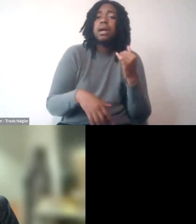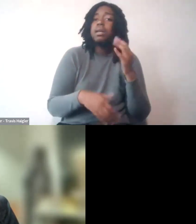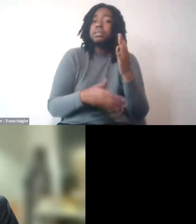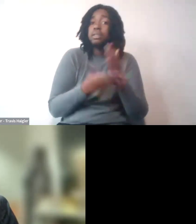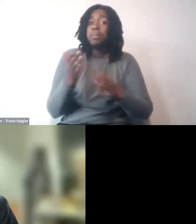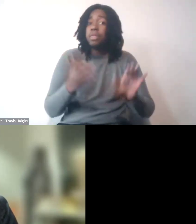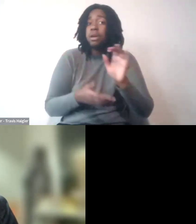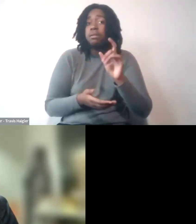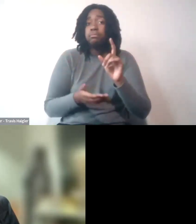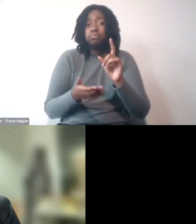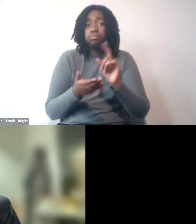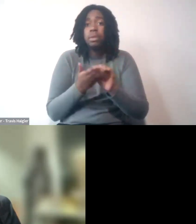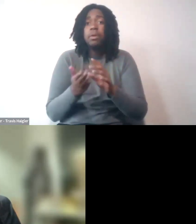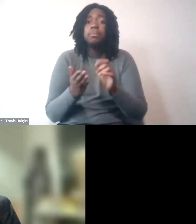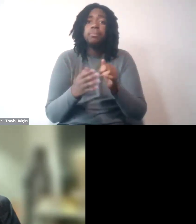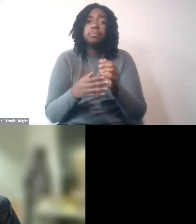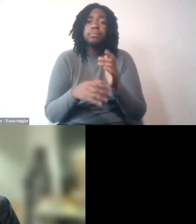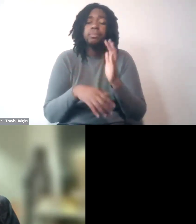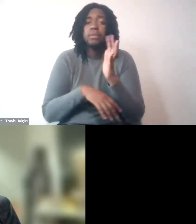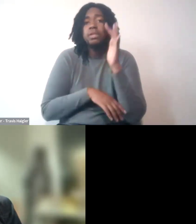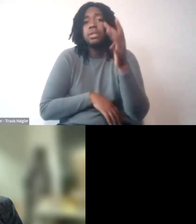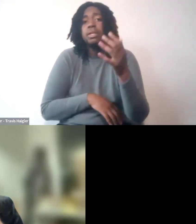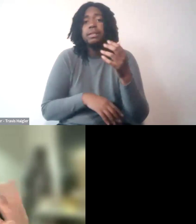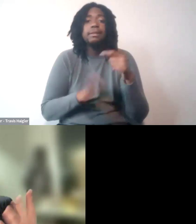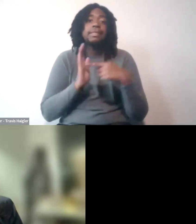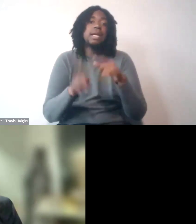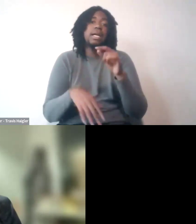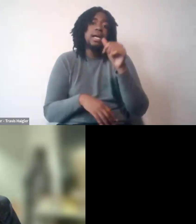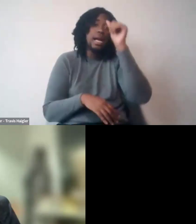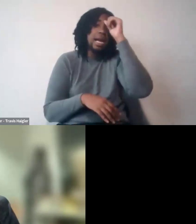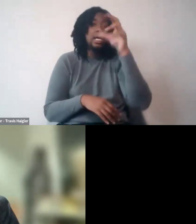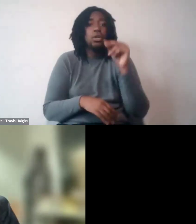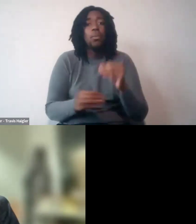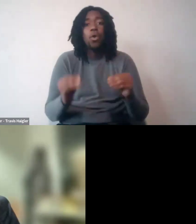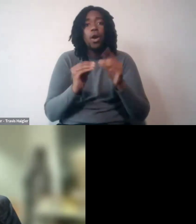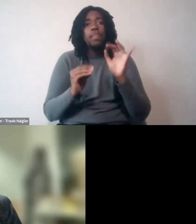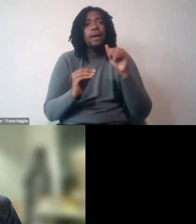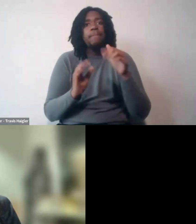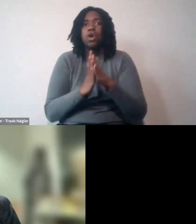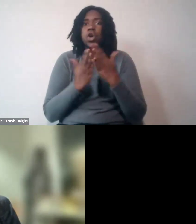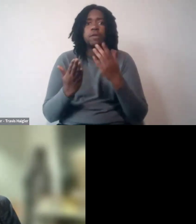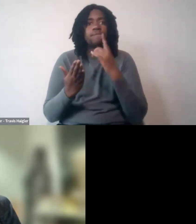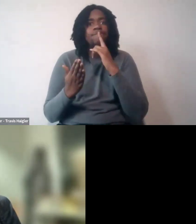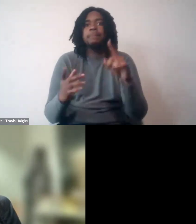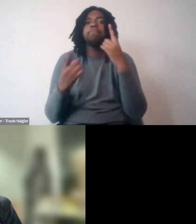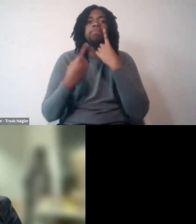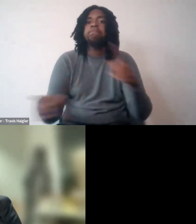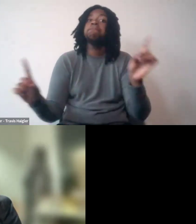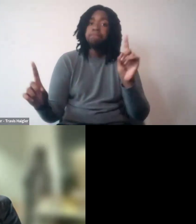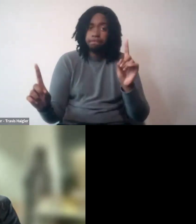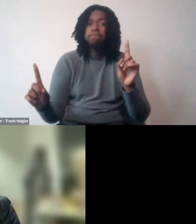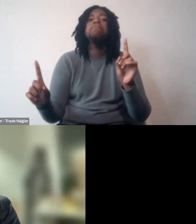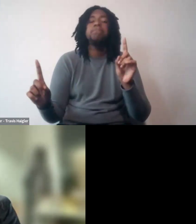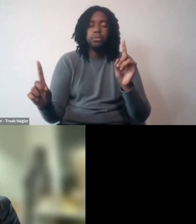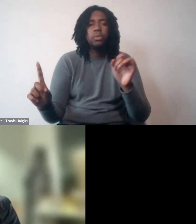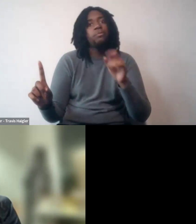those eventually. And India No More would be one of those, which has become one of our most successful books. So I